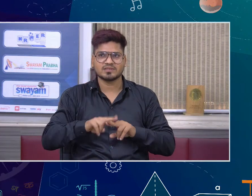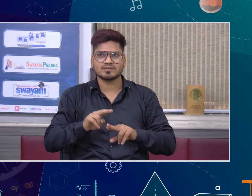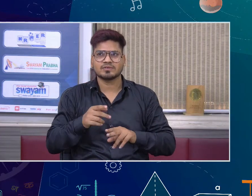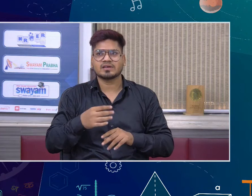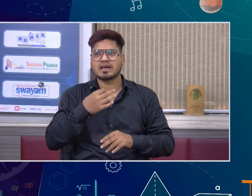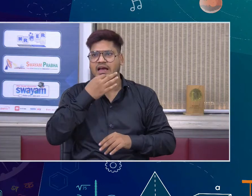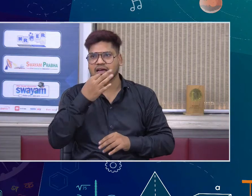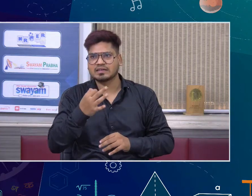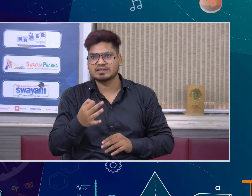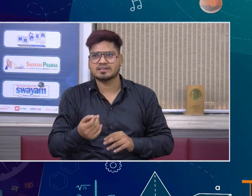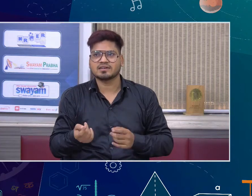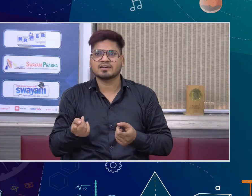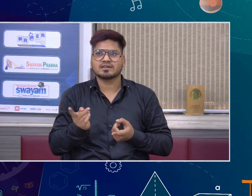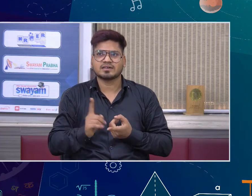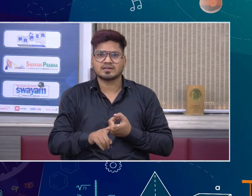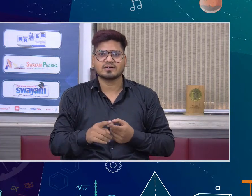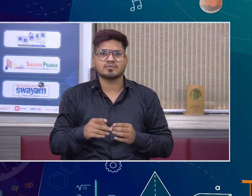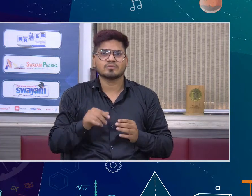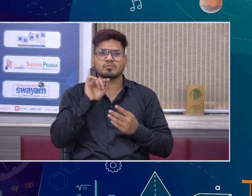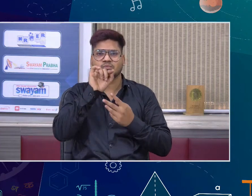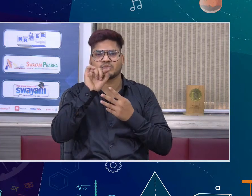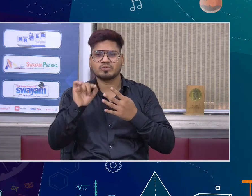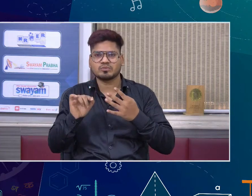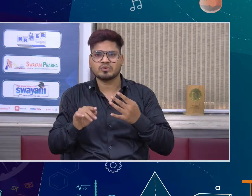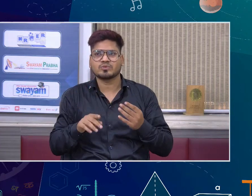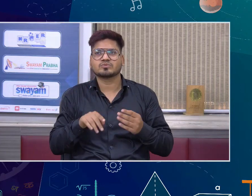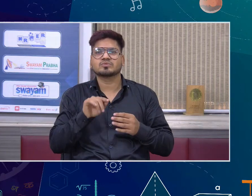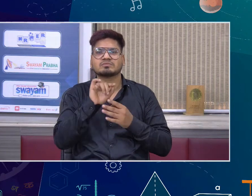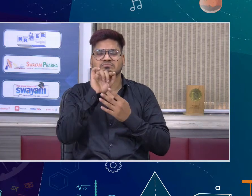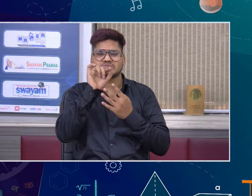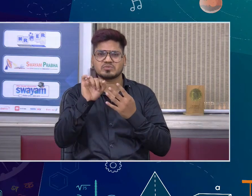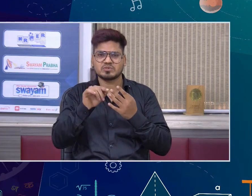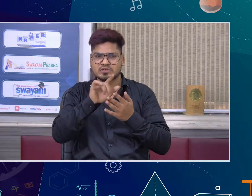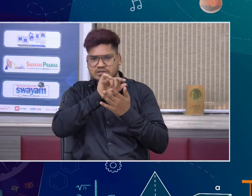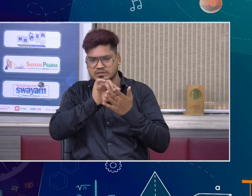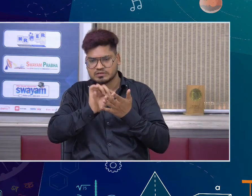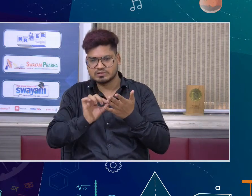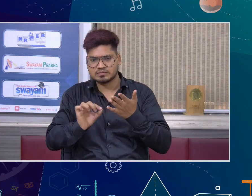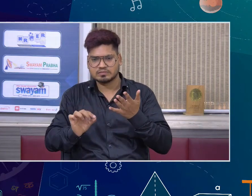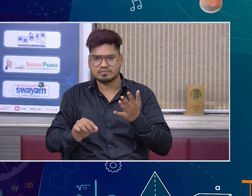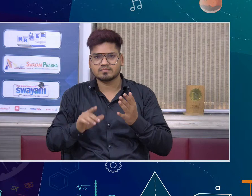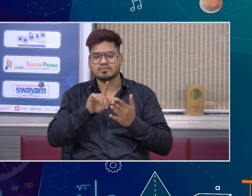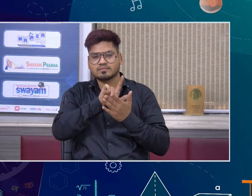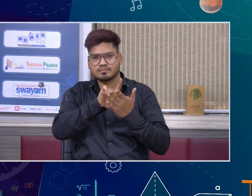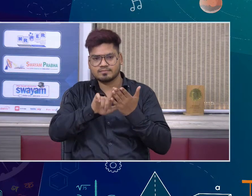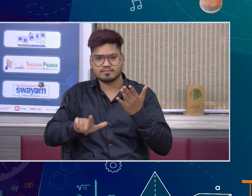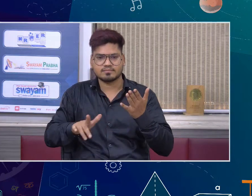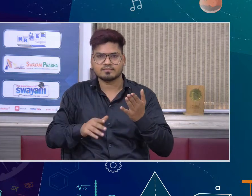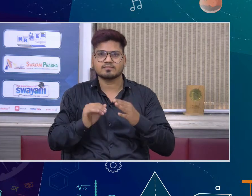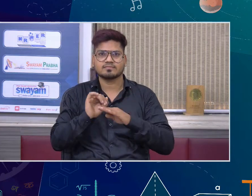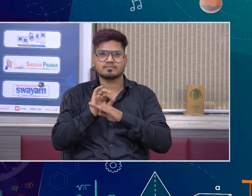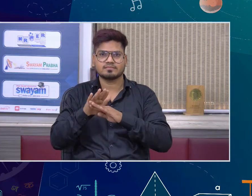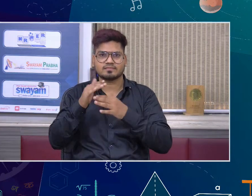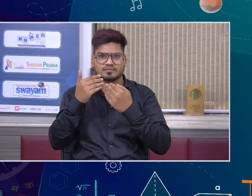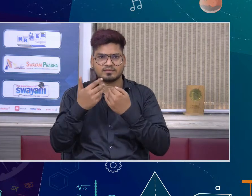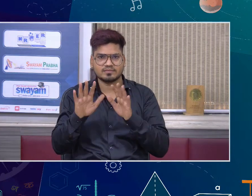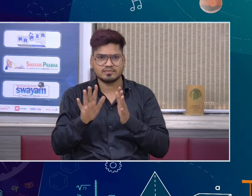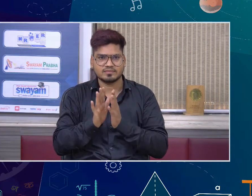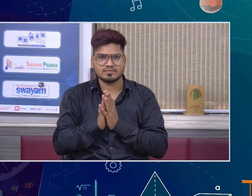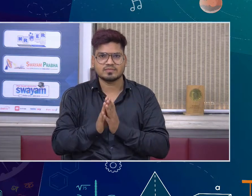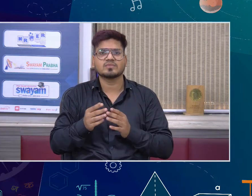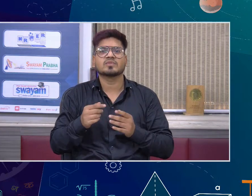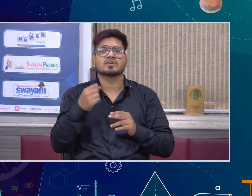asked mentioned in that, and he posted the letter to God. On the post office, what happened?